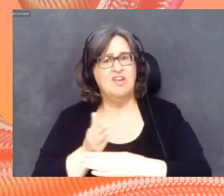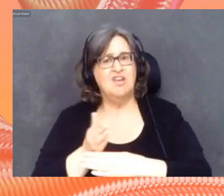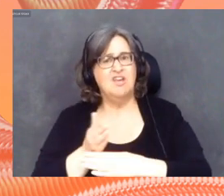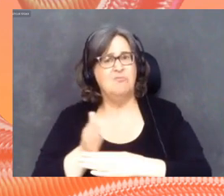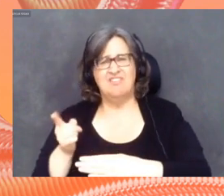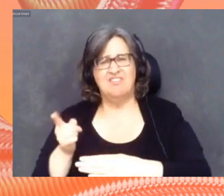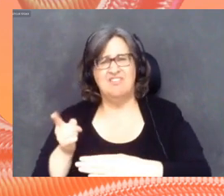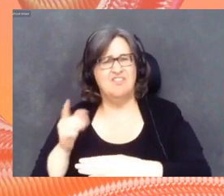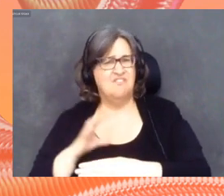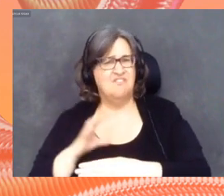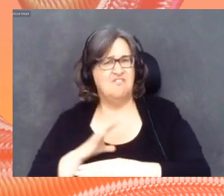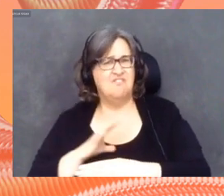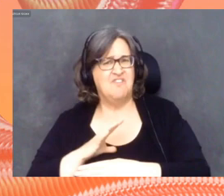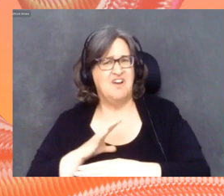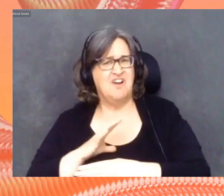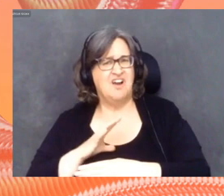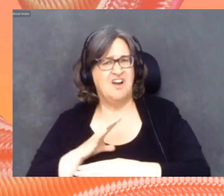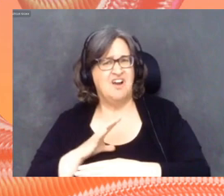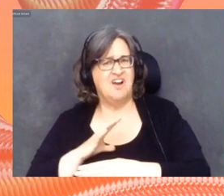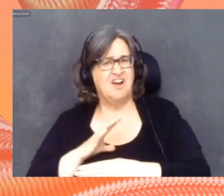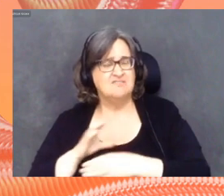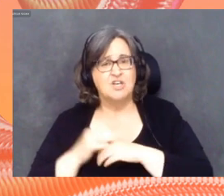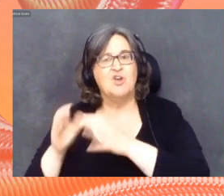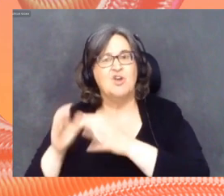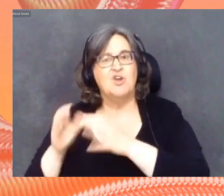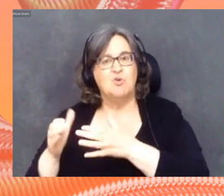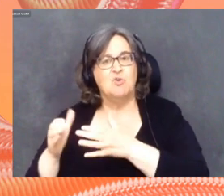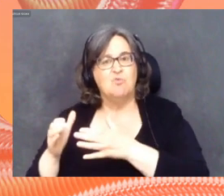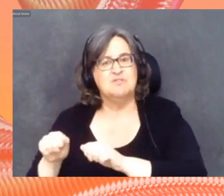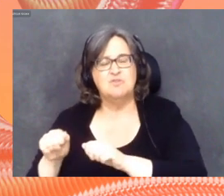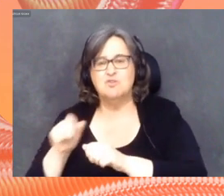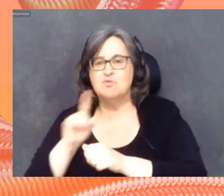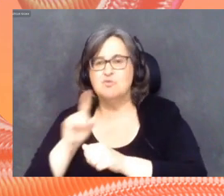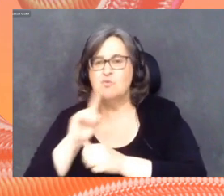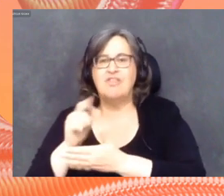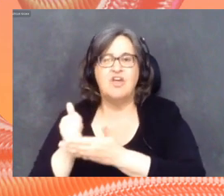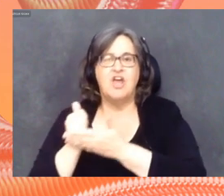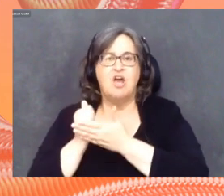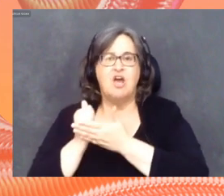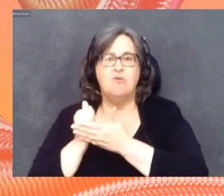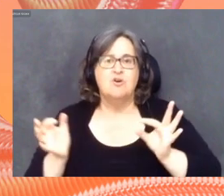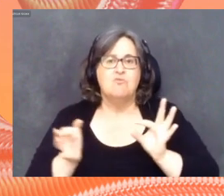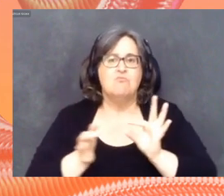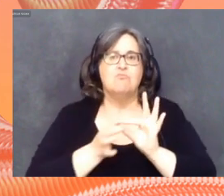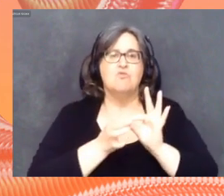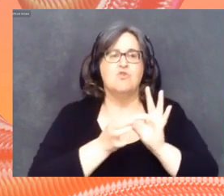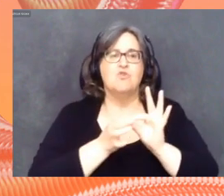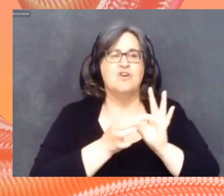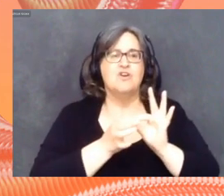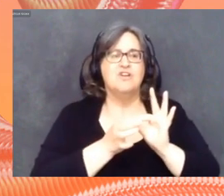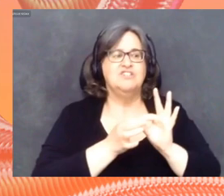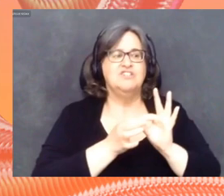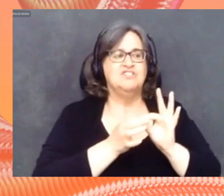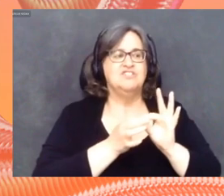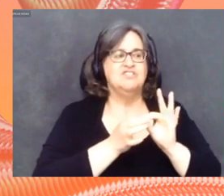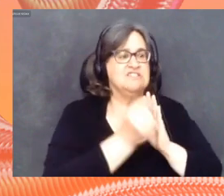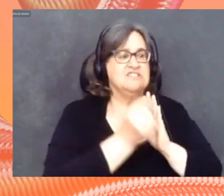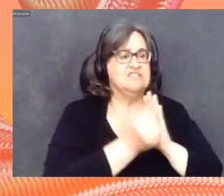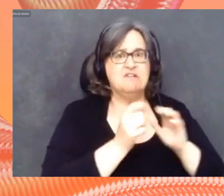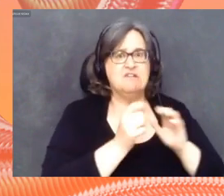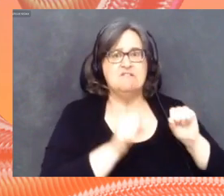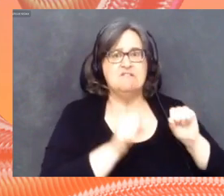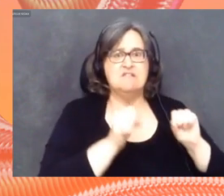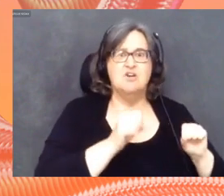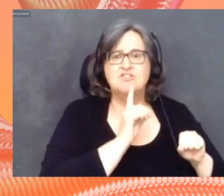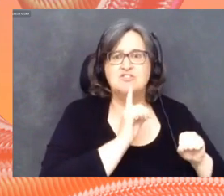we need that to help us bridge the moments of uncertainty from one change to the next, because